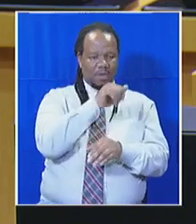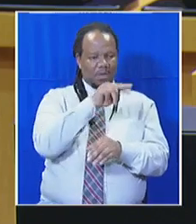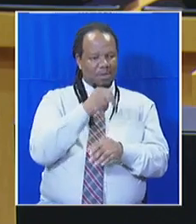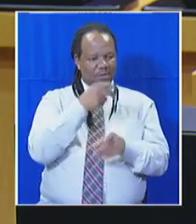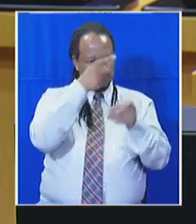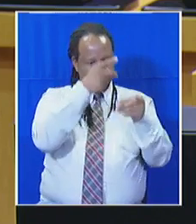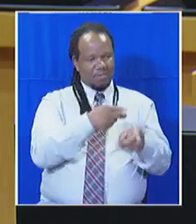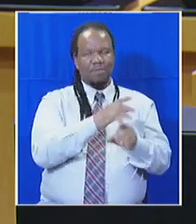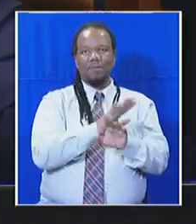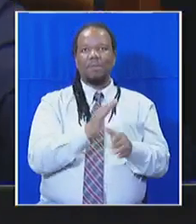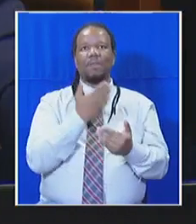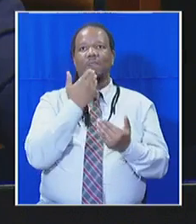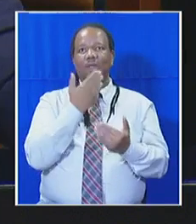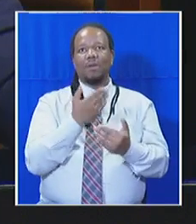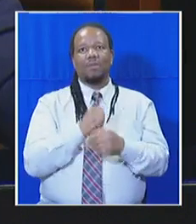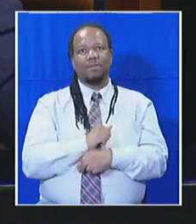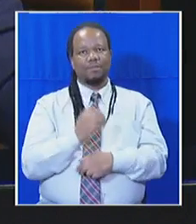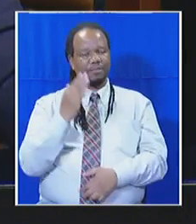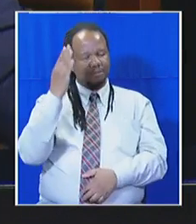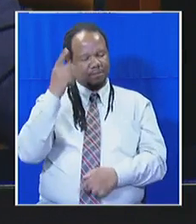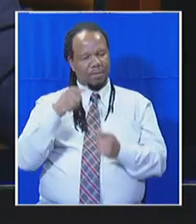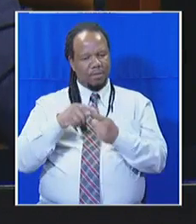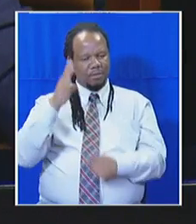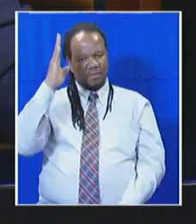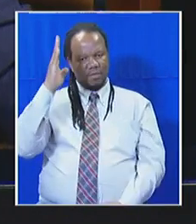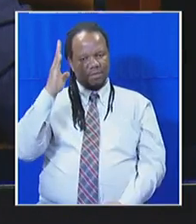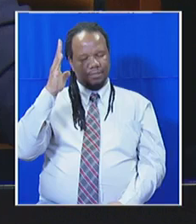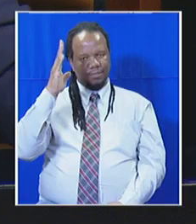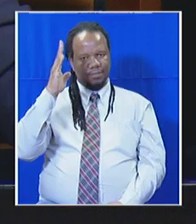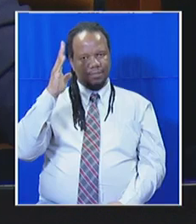much, Deputy Speaker. On point of order.